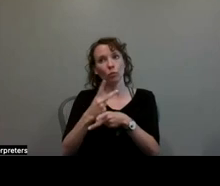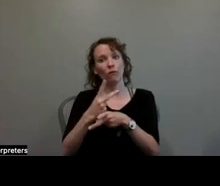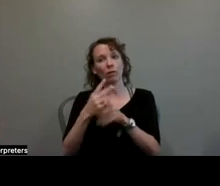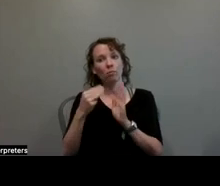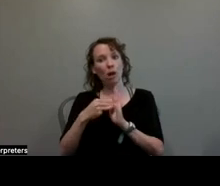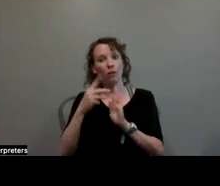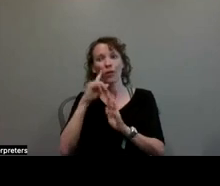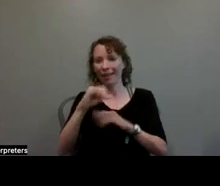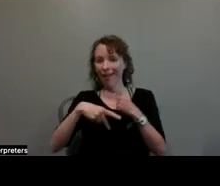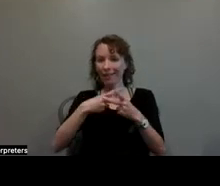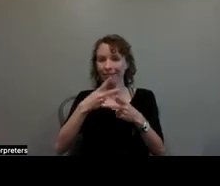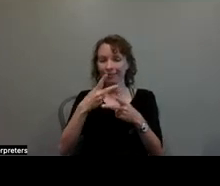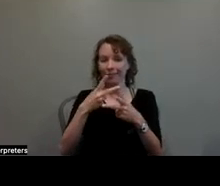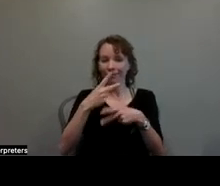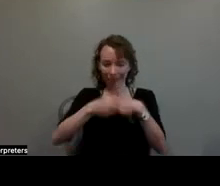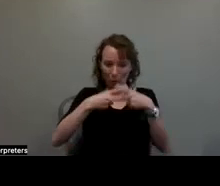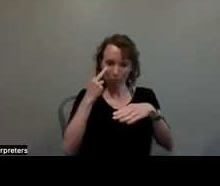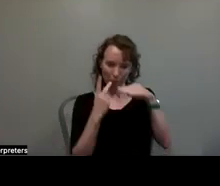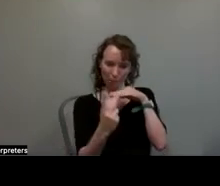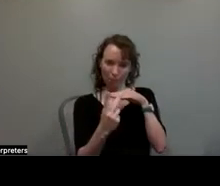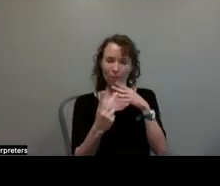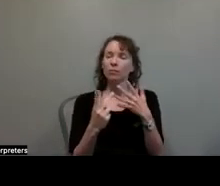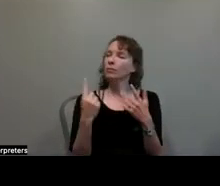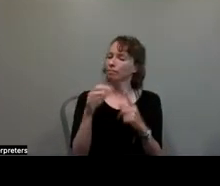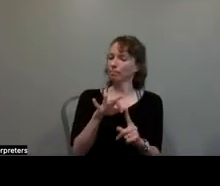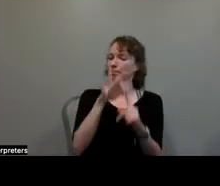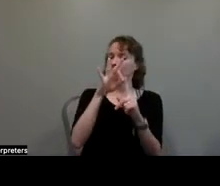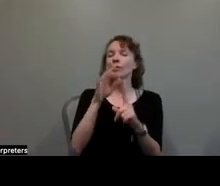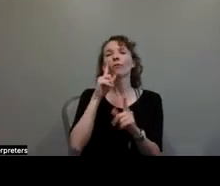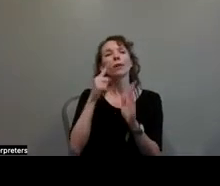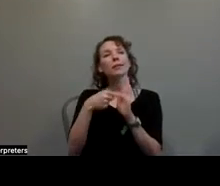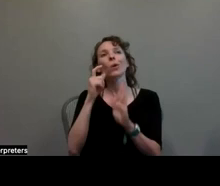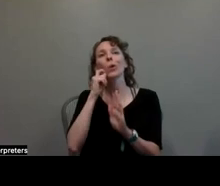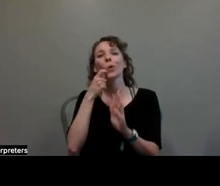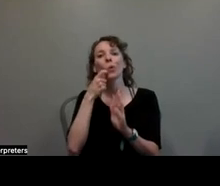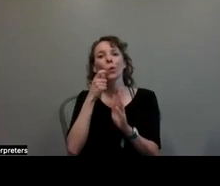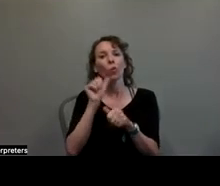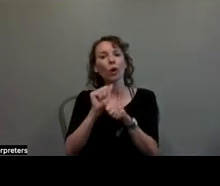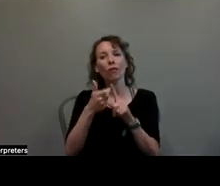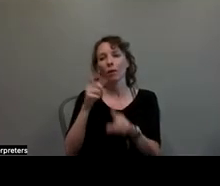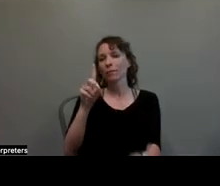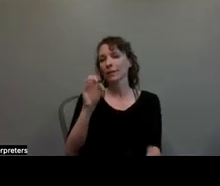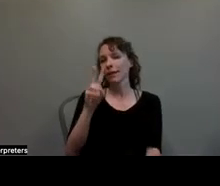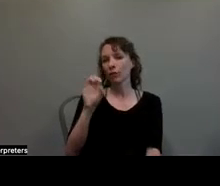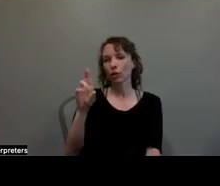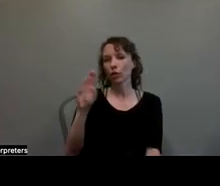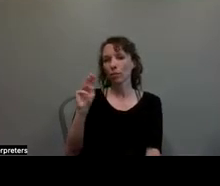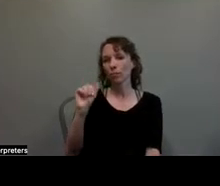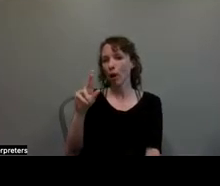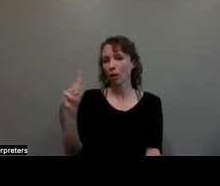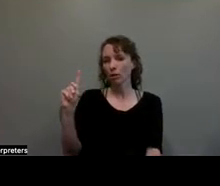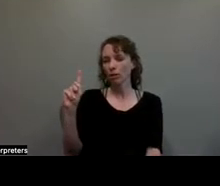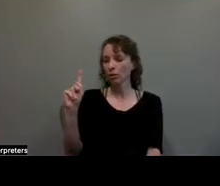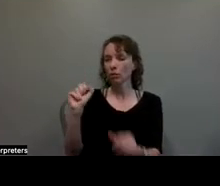So as an example, there's this really cool work out of the Deborah Marks group where they use completely unsupervised models